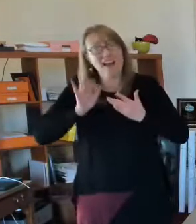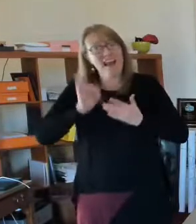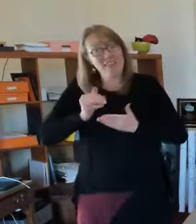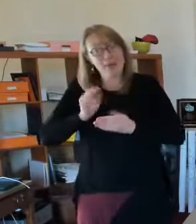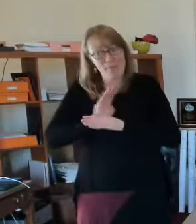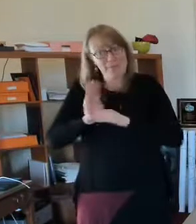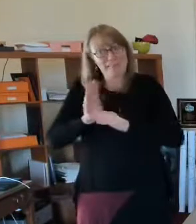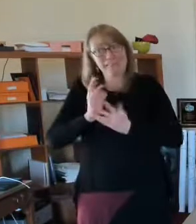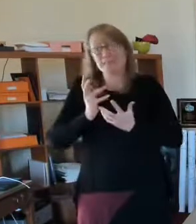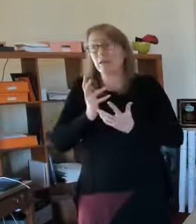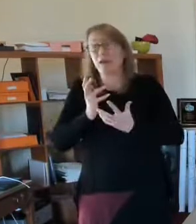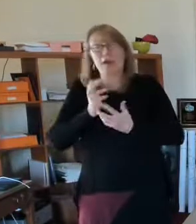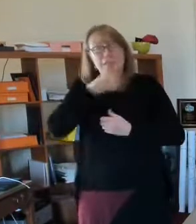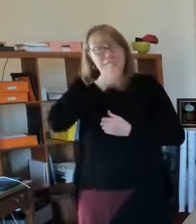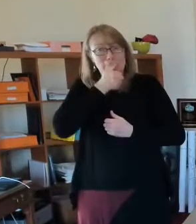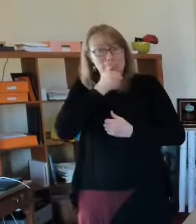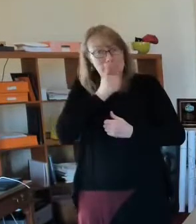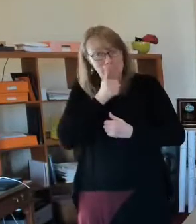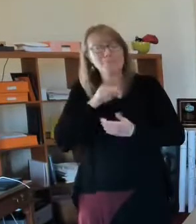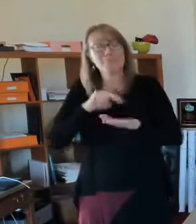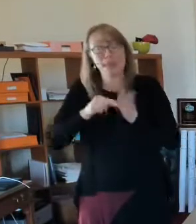really big